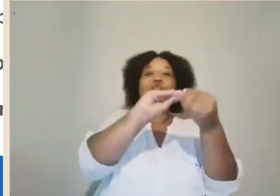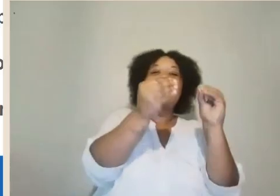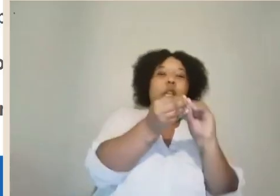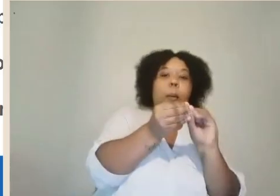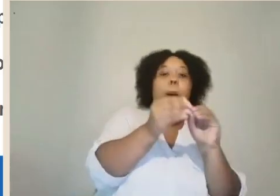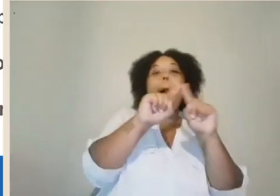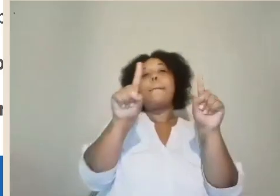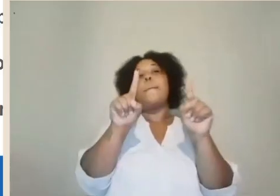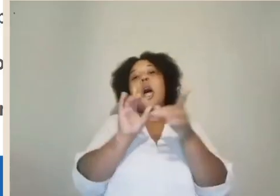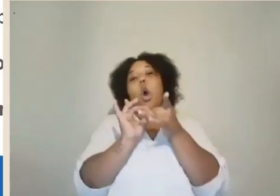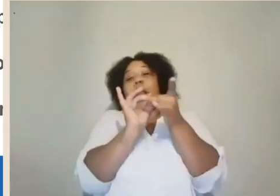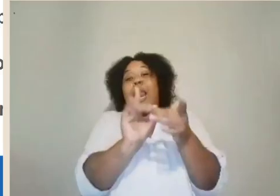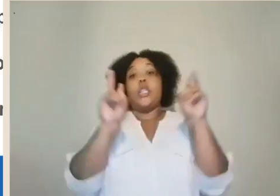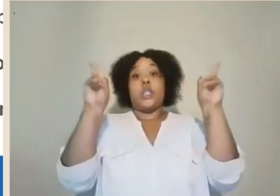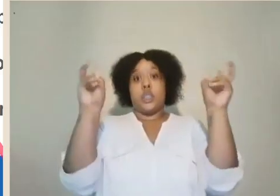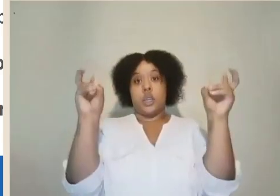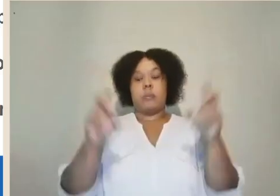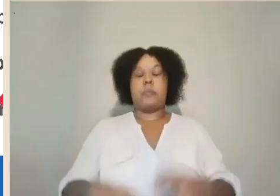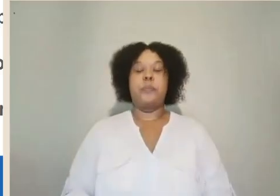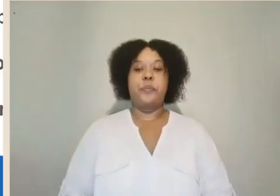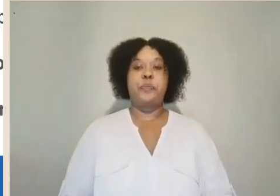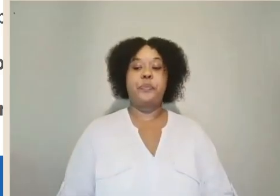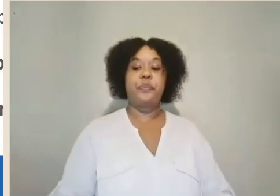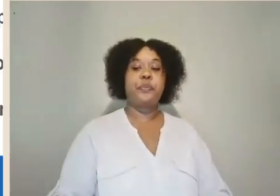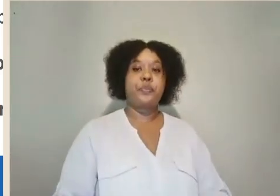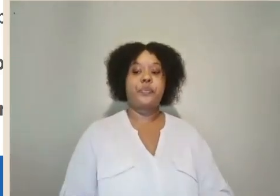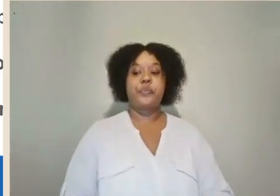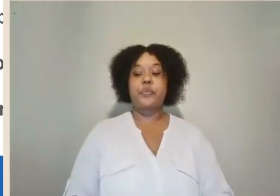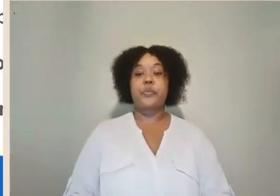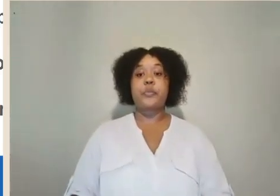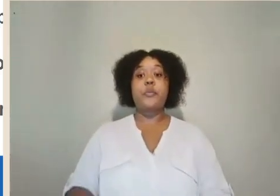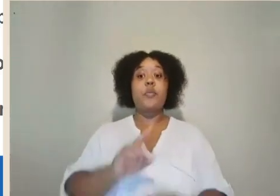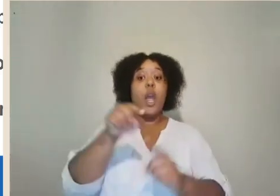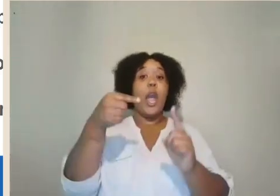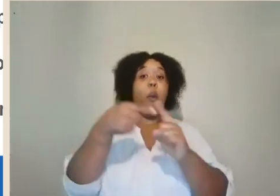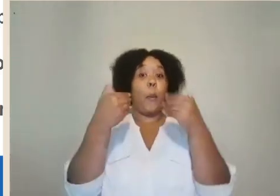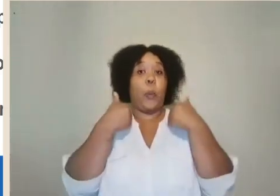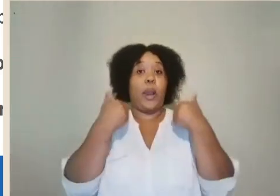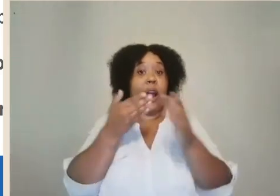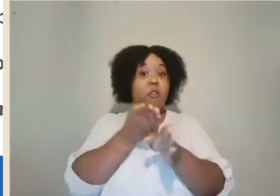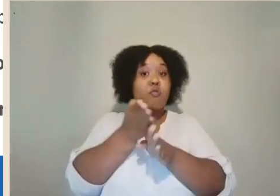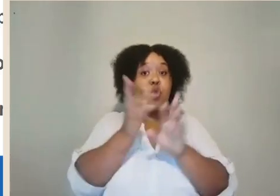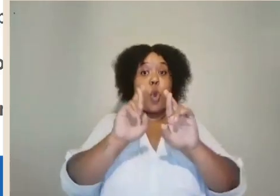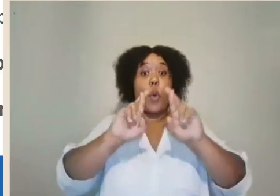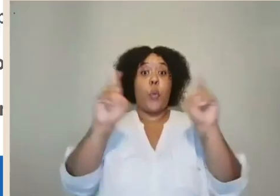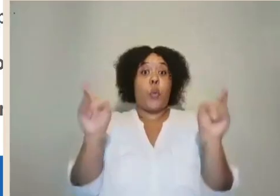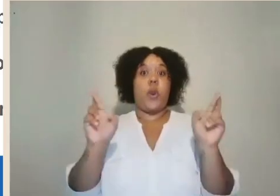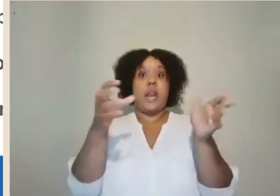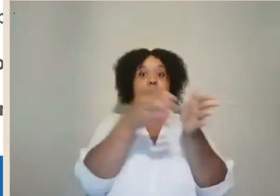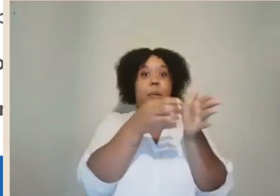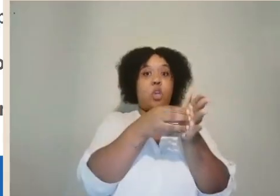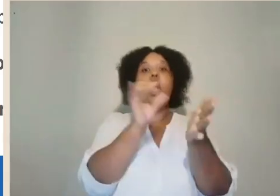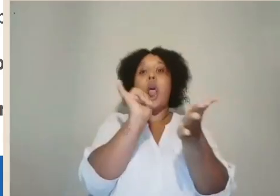topic, so that one flows to the other. And again, when they get this career readiness module, that's when they're getting connected